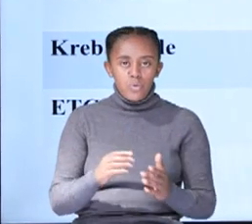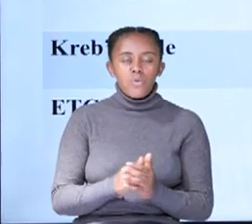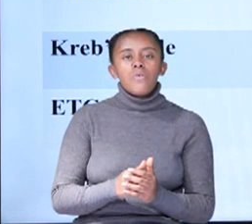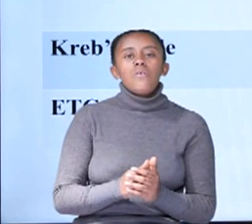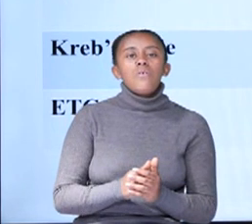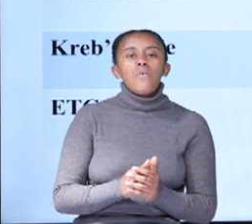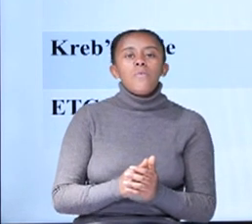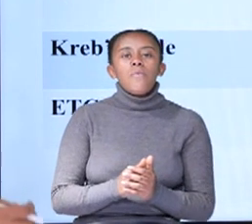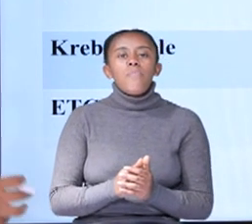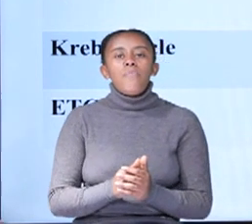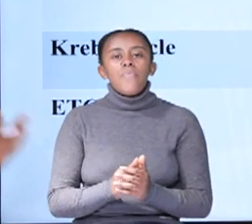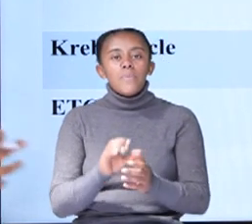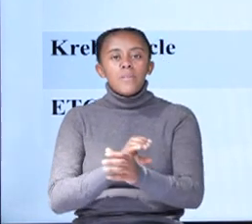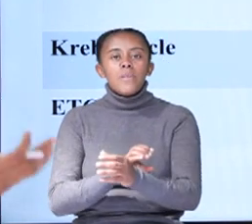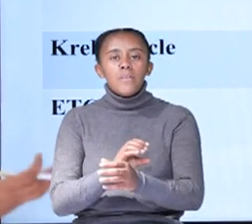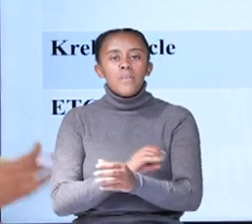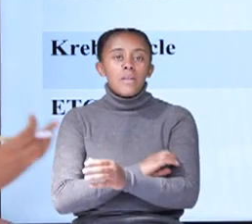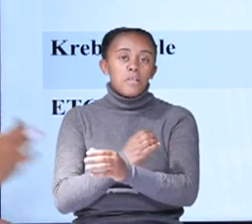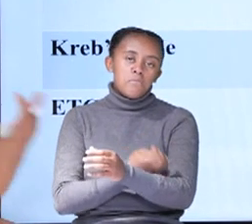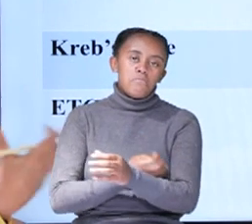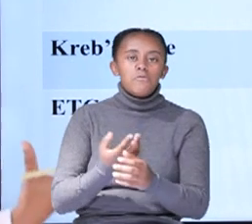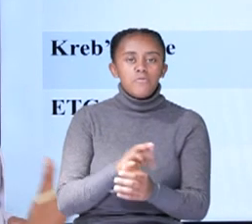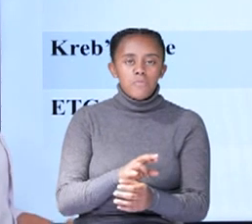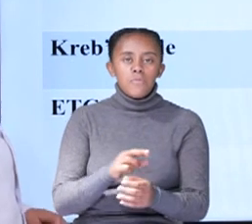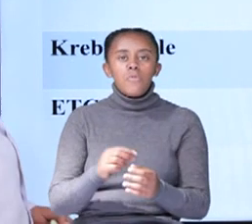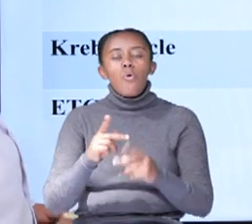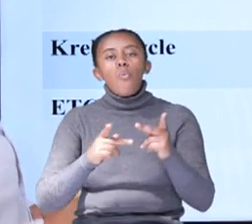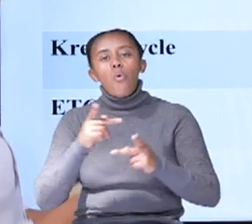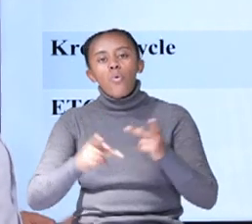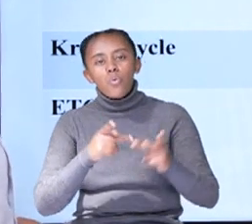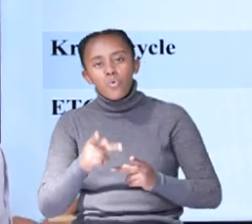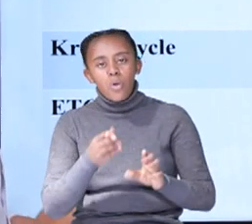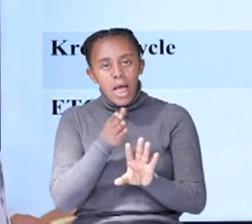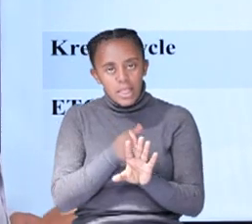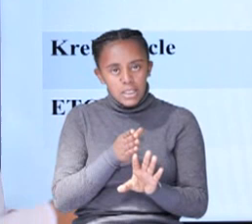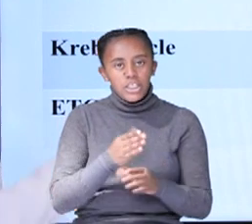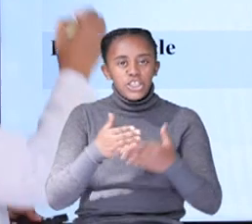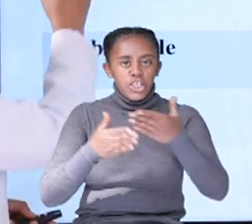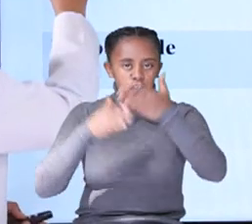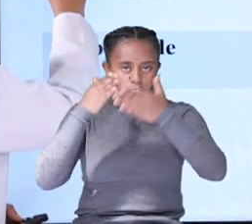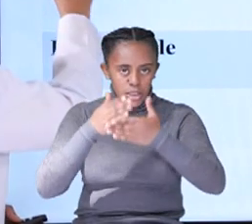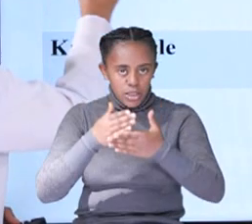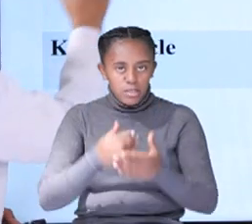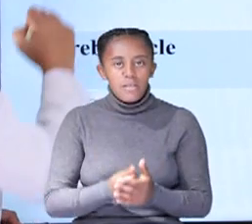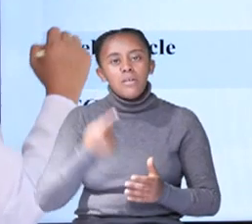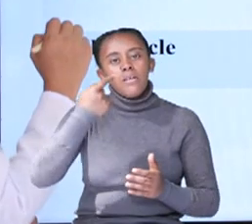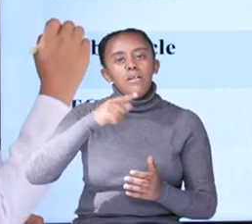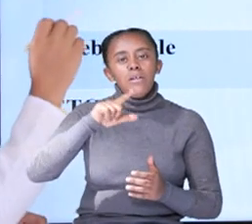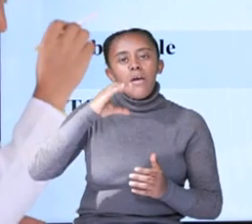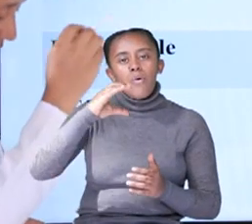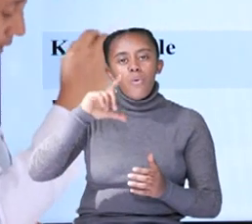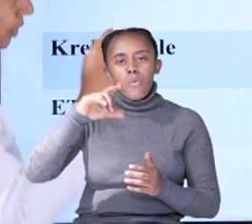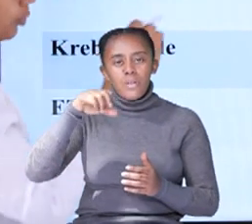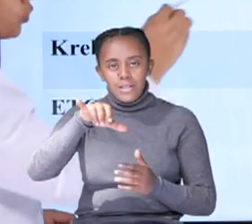respiration occurs and what product or what processes takes place at each step. In glycolysis,